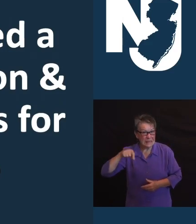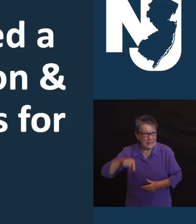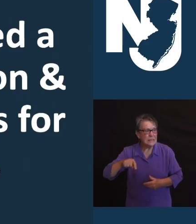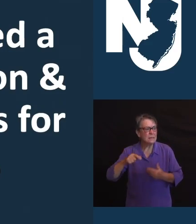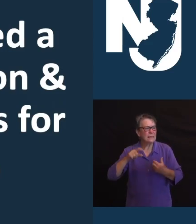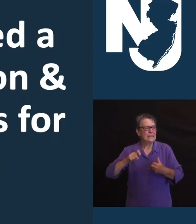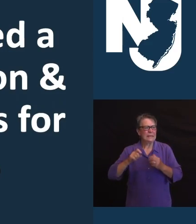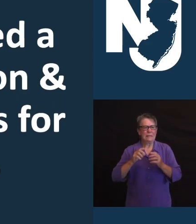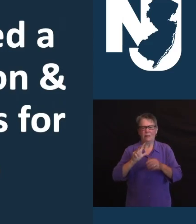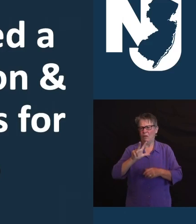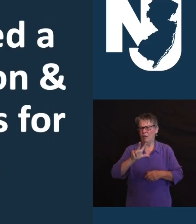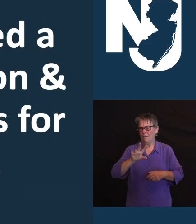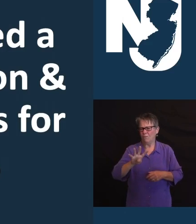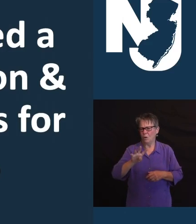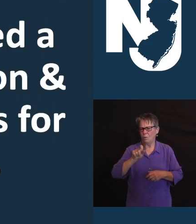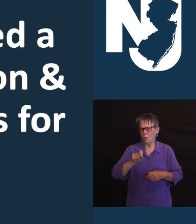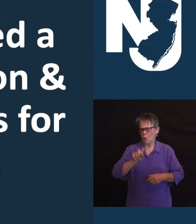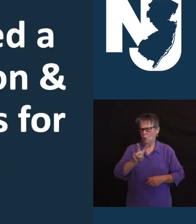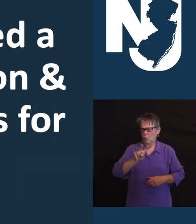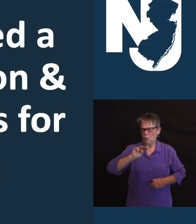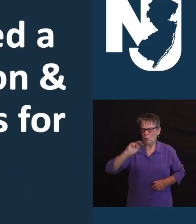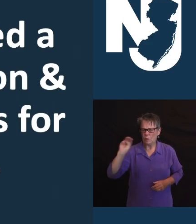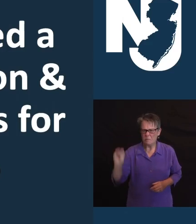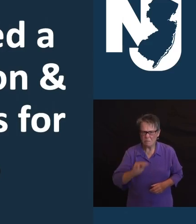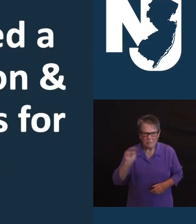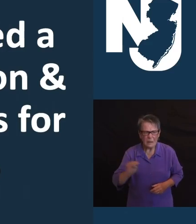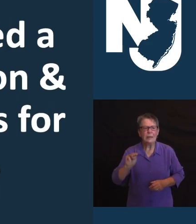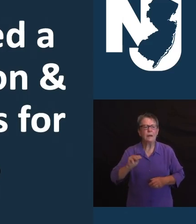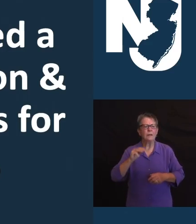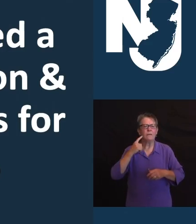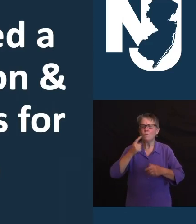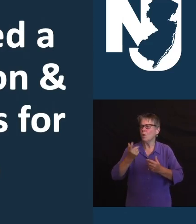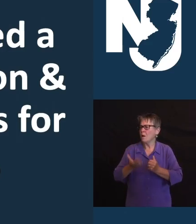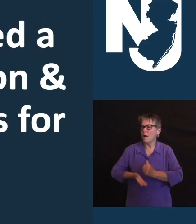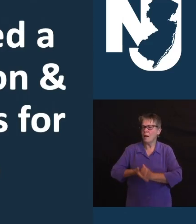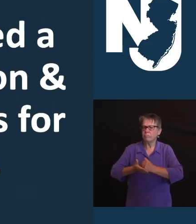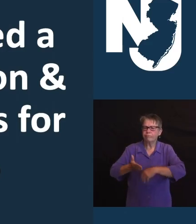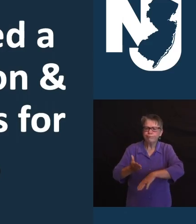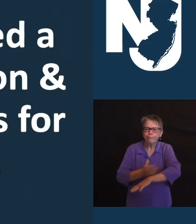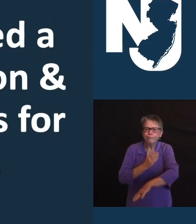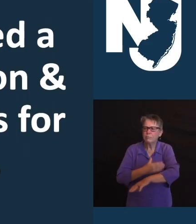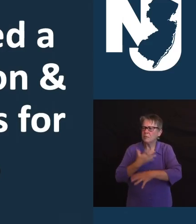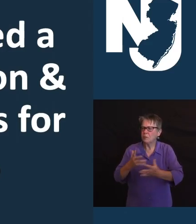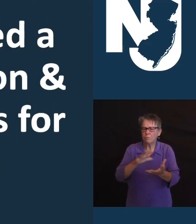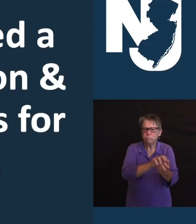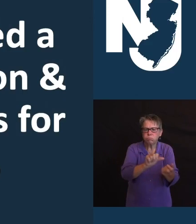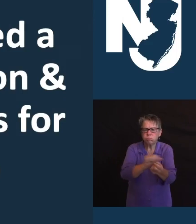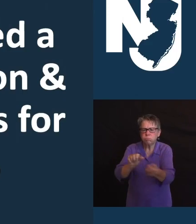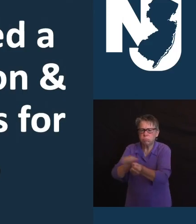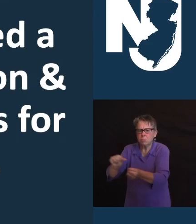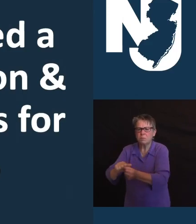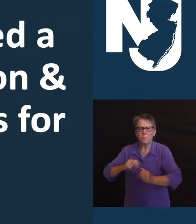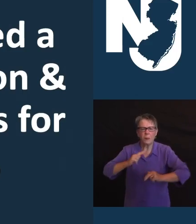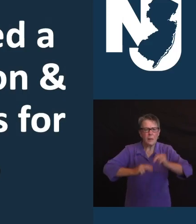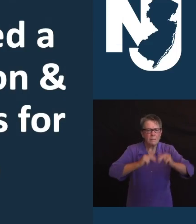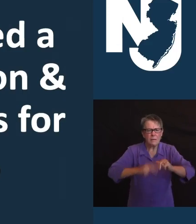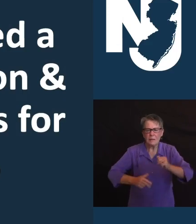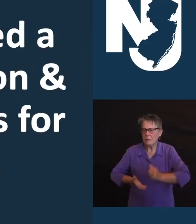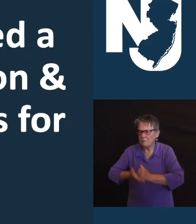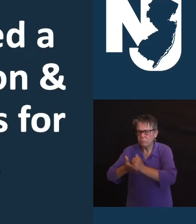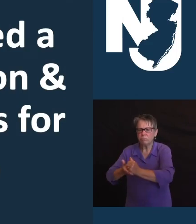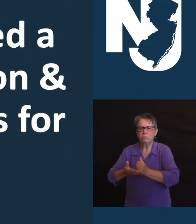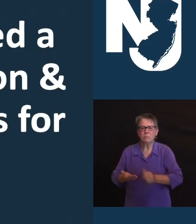million in major disaster recovery funds. These funds are necessary to help state, county, and local officials recoup the